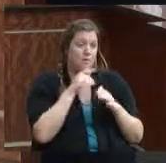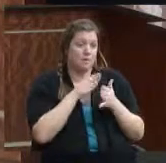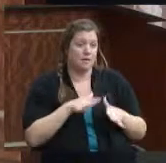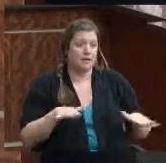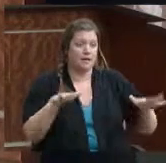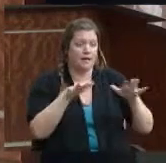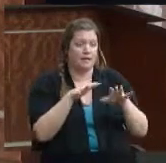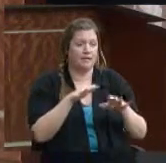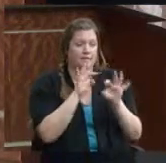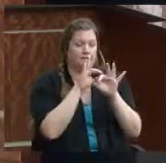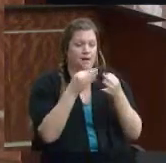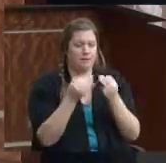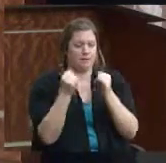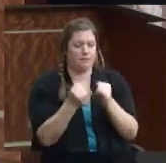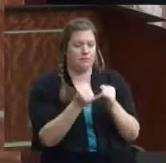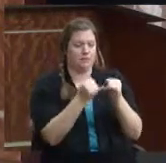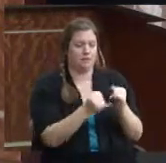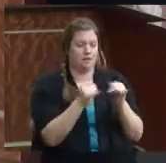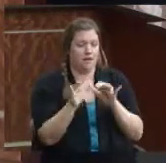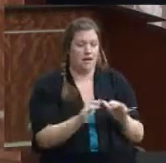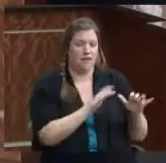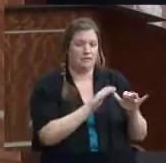help family and individuals lead